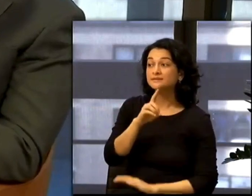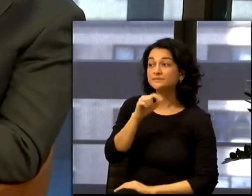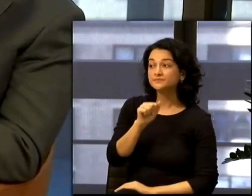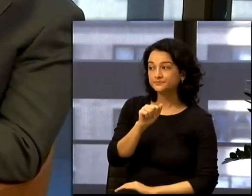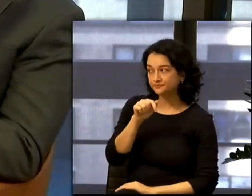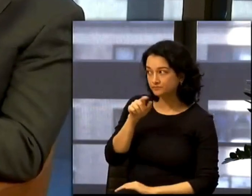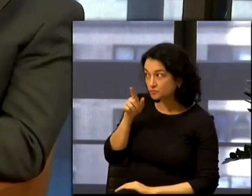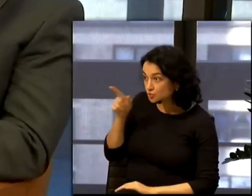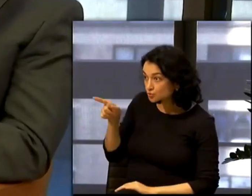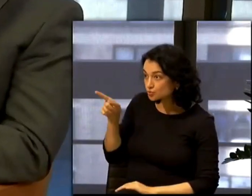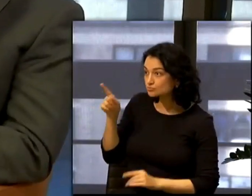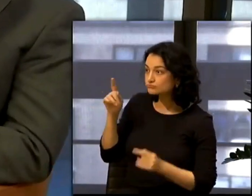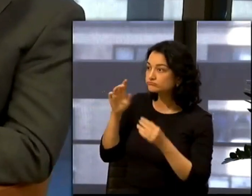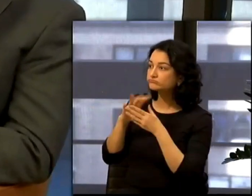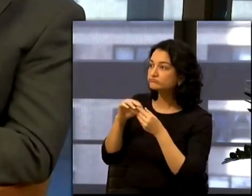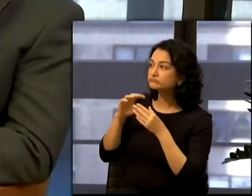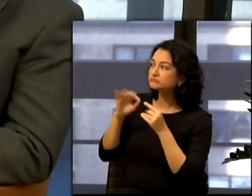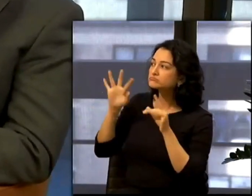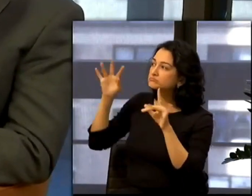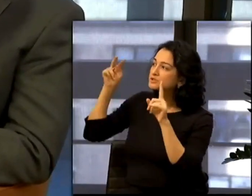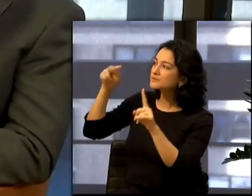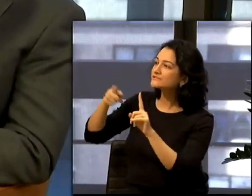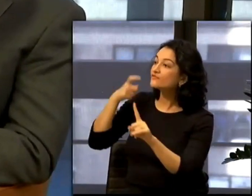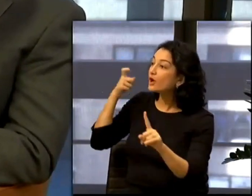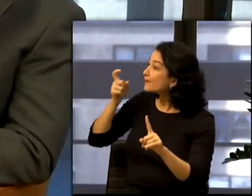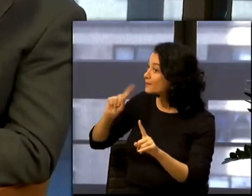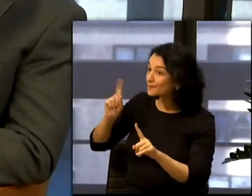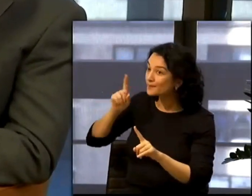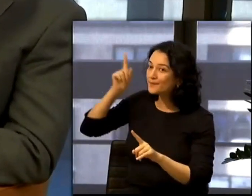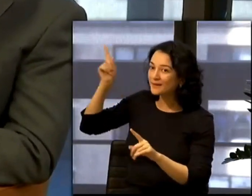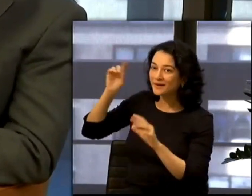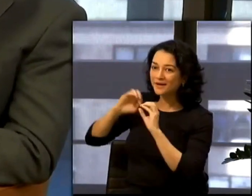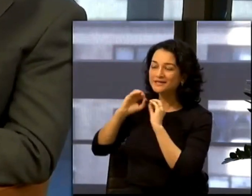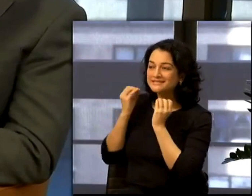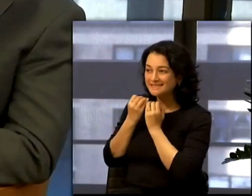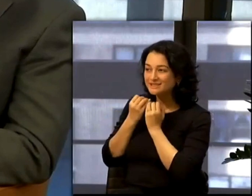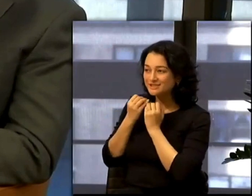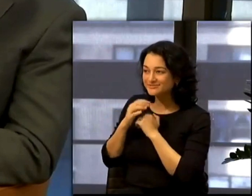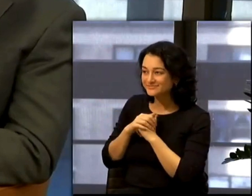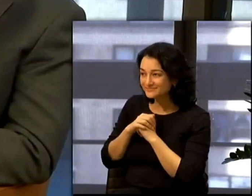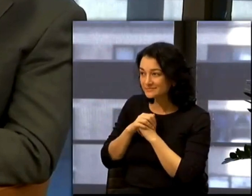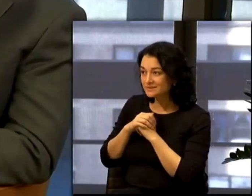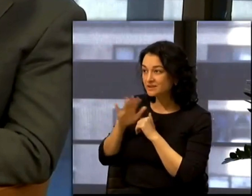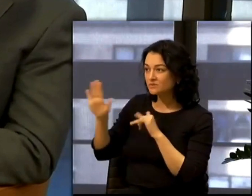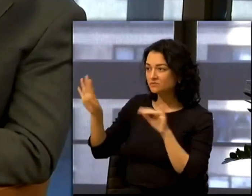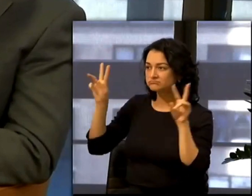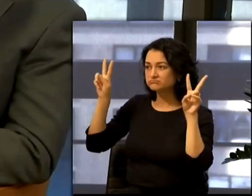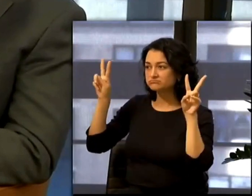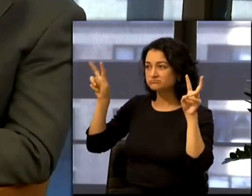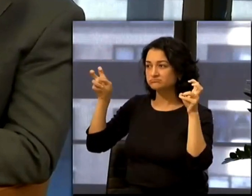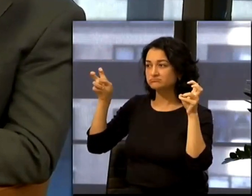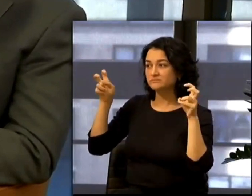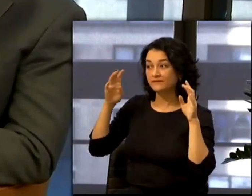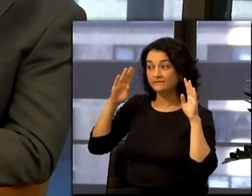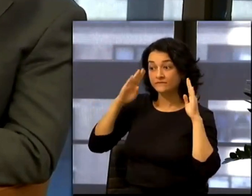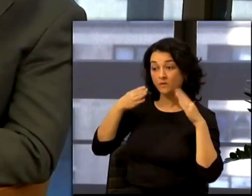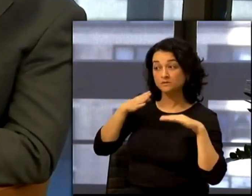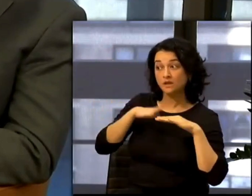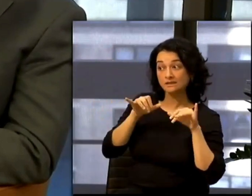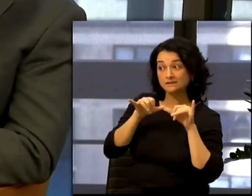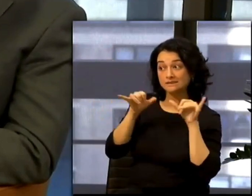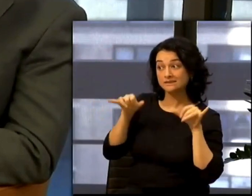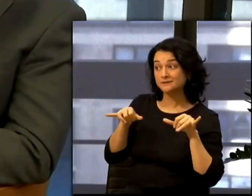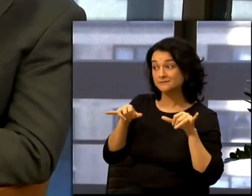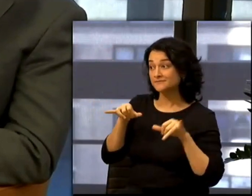you write, I'm going to read a quote that I loved from your article. Focus on systems, not just minds. To